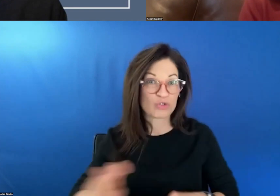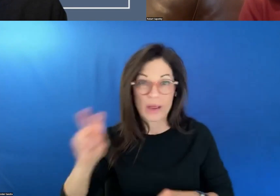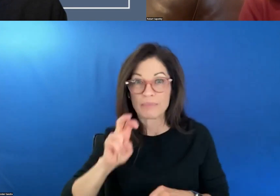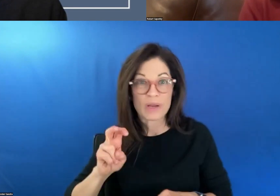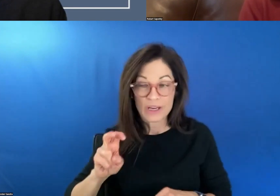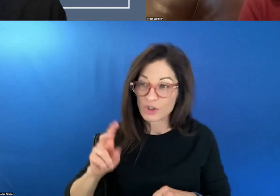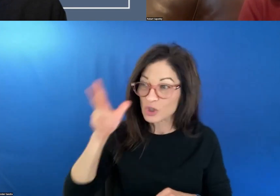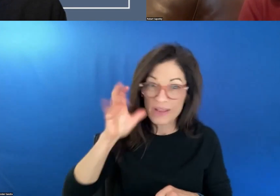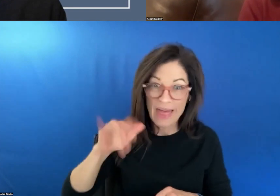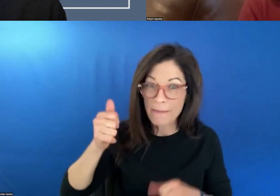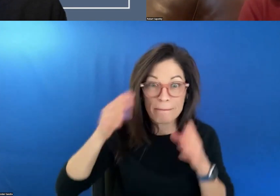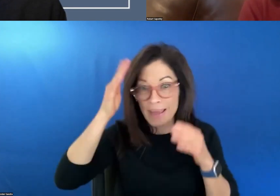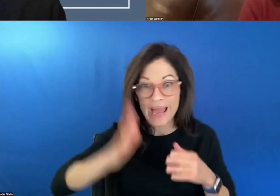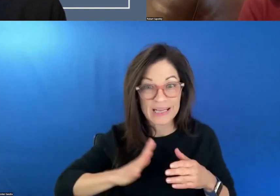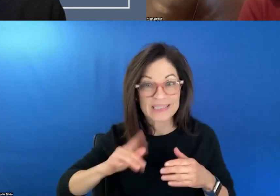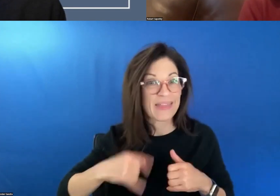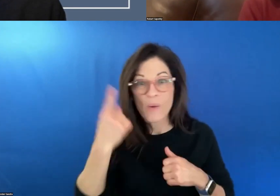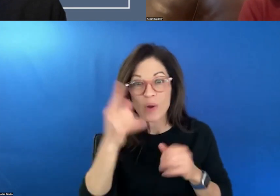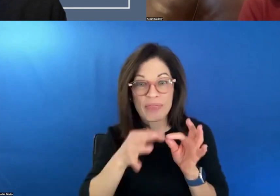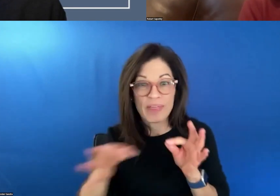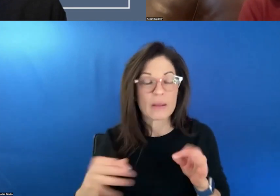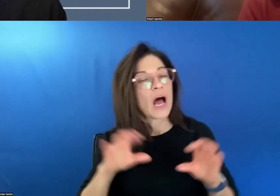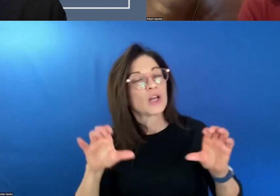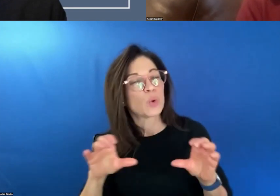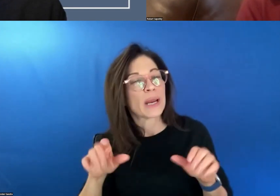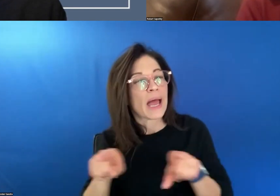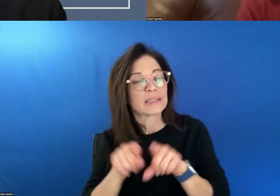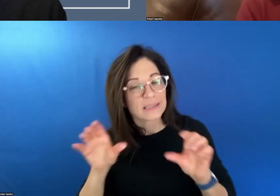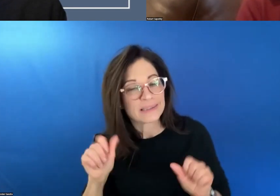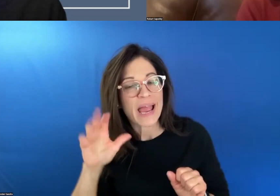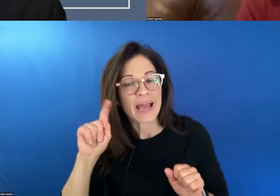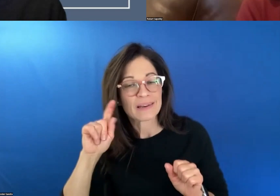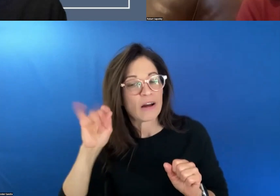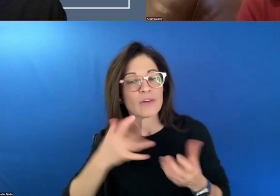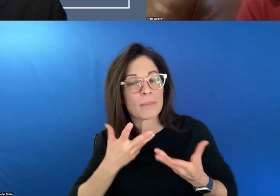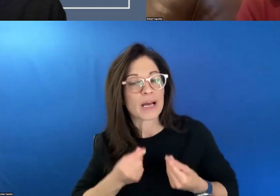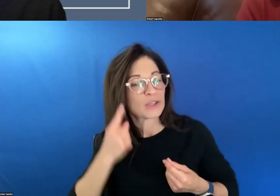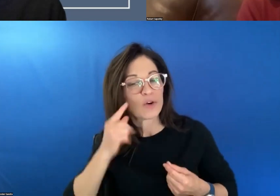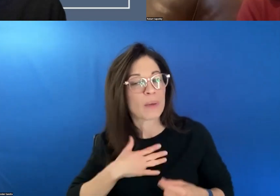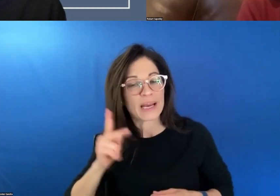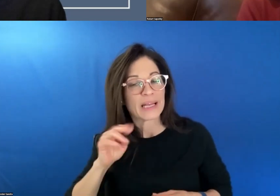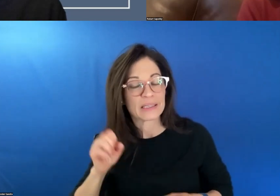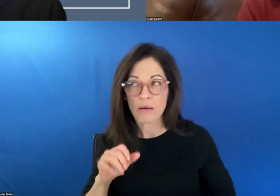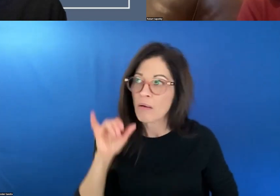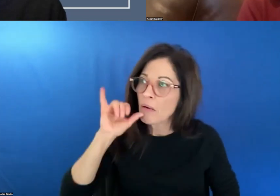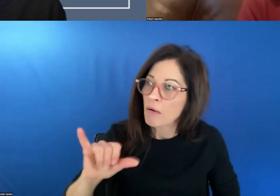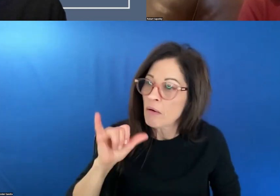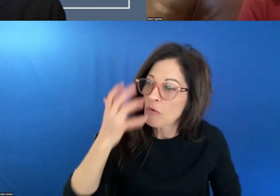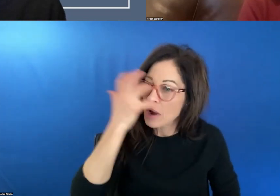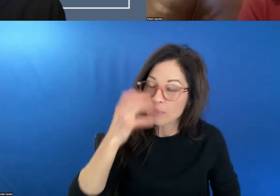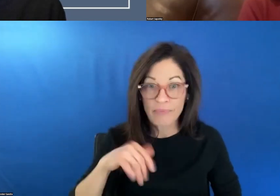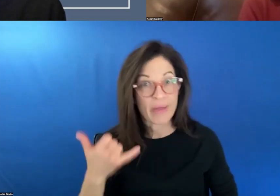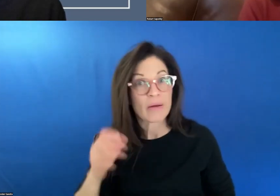one thing. But that's some sort of measure of it. Empathy is very good, but not if